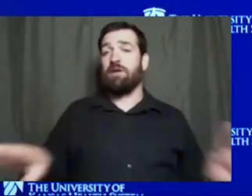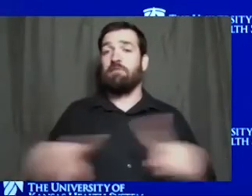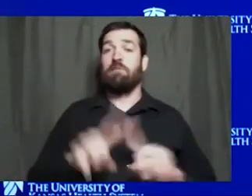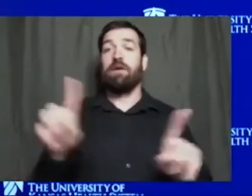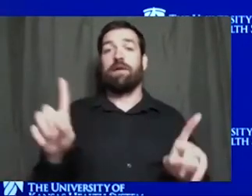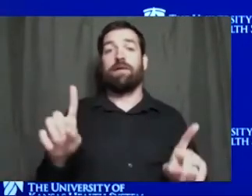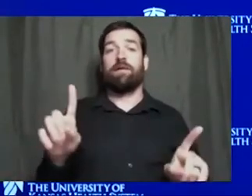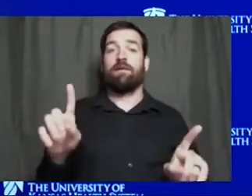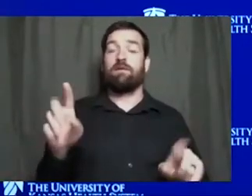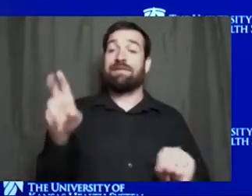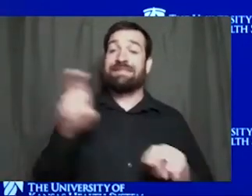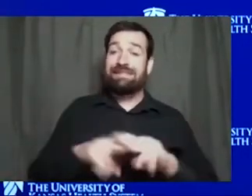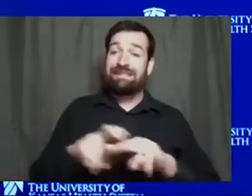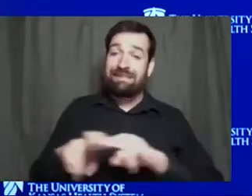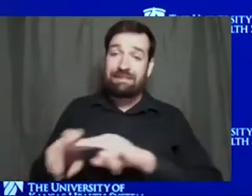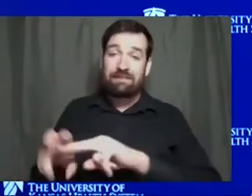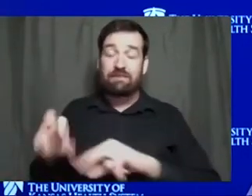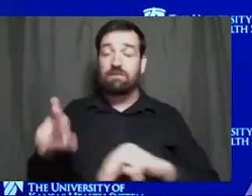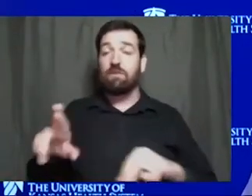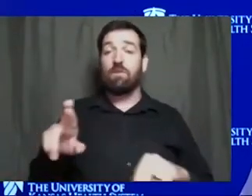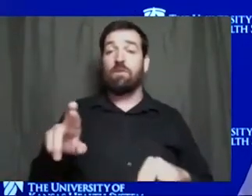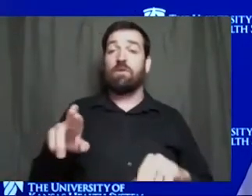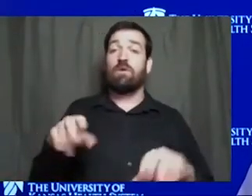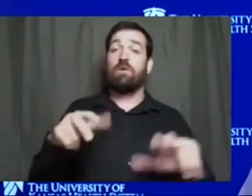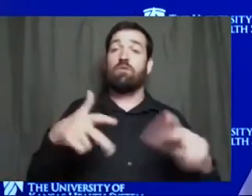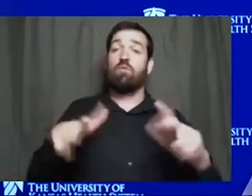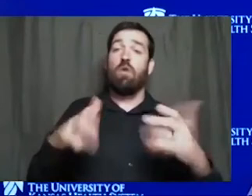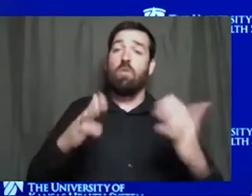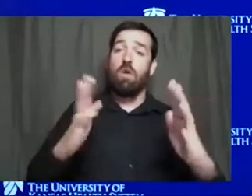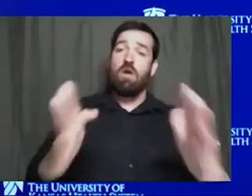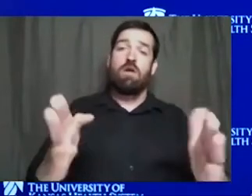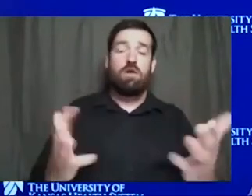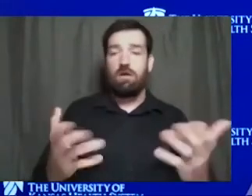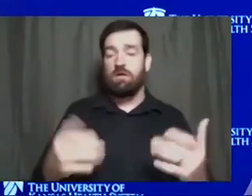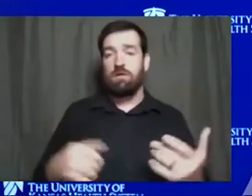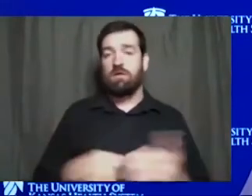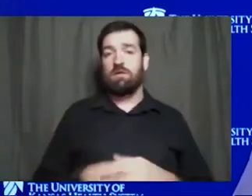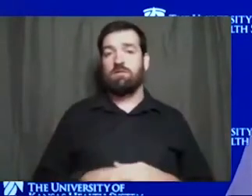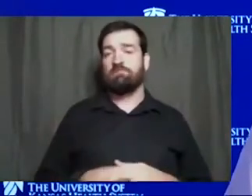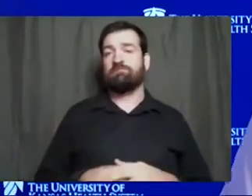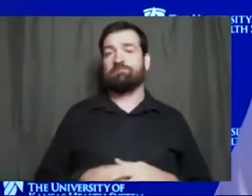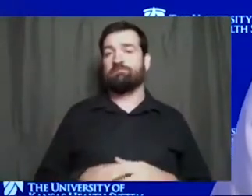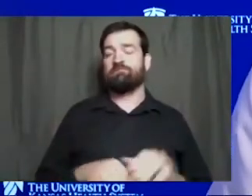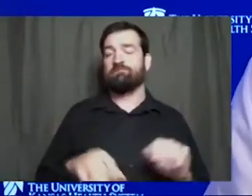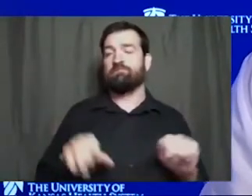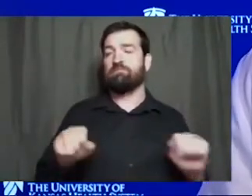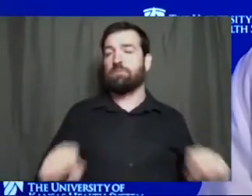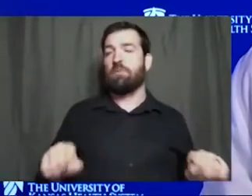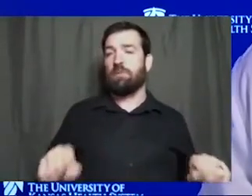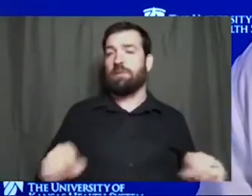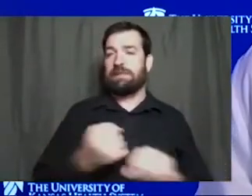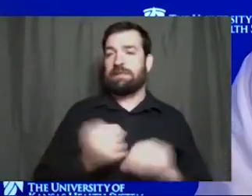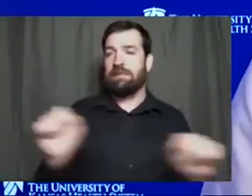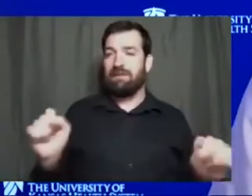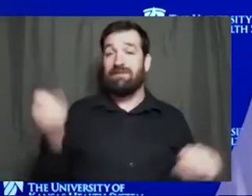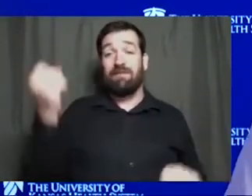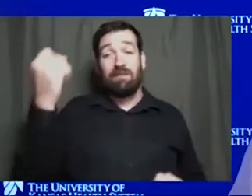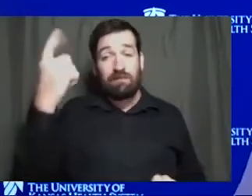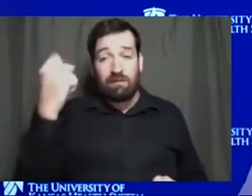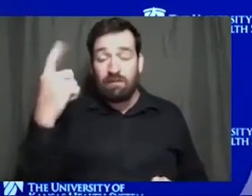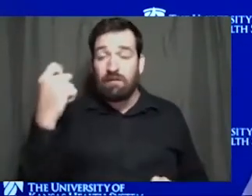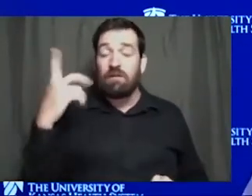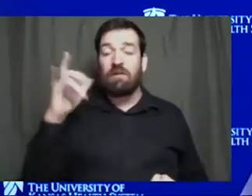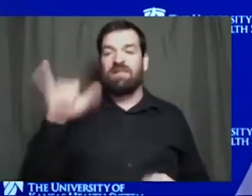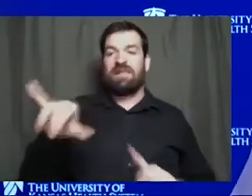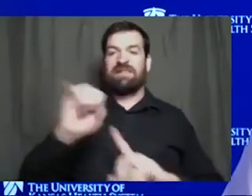or in the walkways or things of that nature, you're probably going to be safe. Just understand what is that situation around